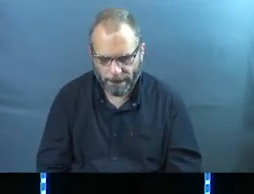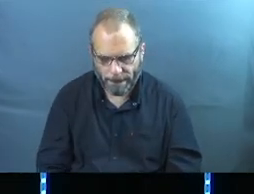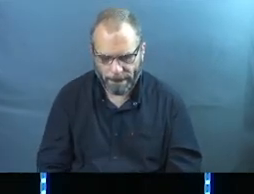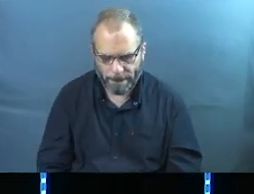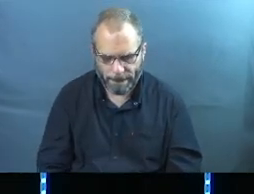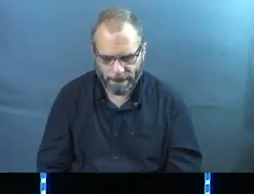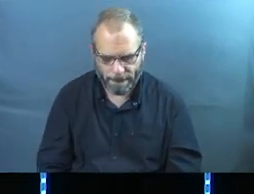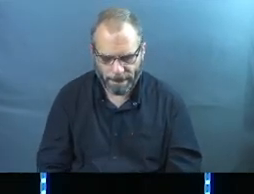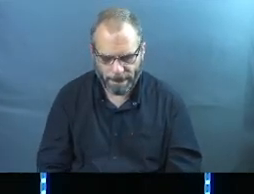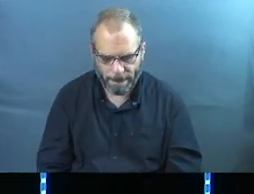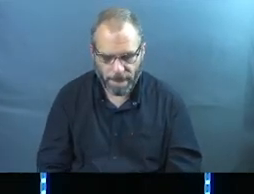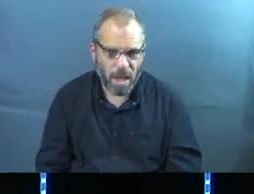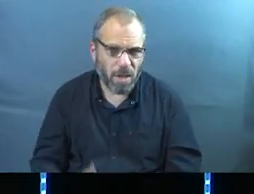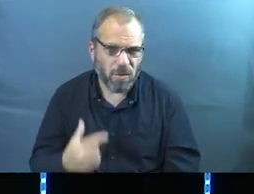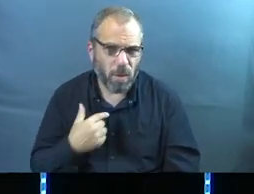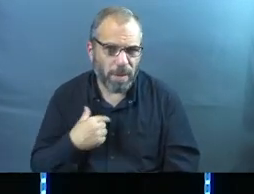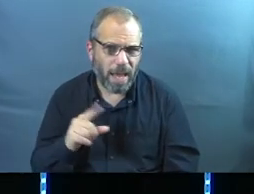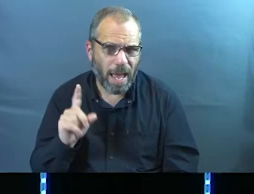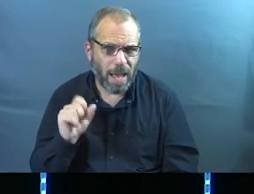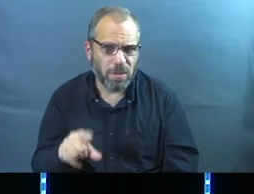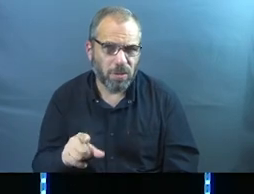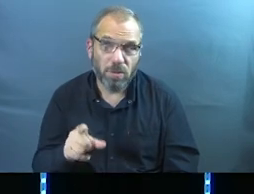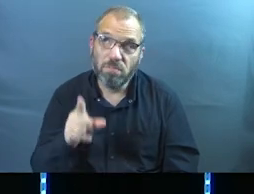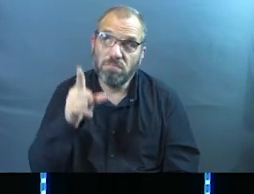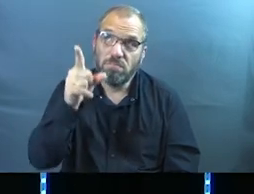What did God say to you?